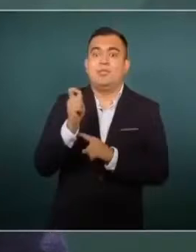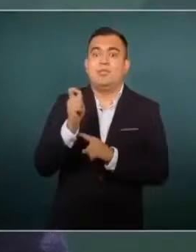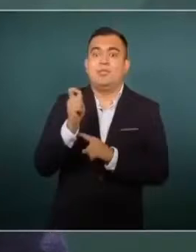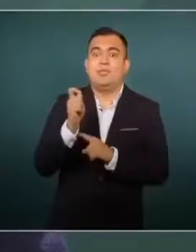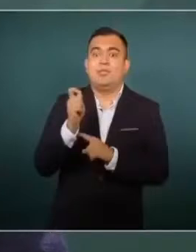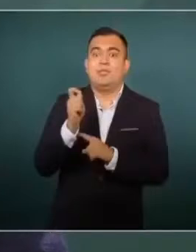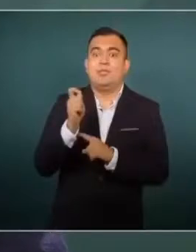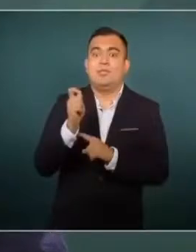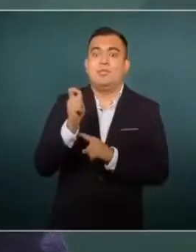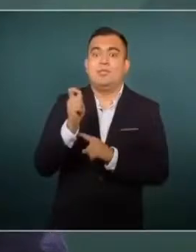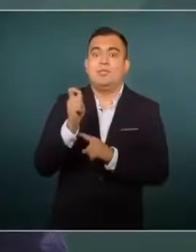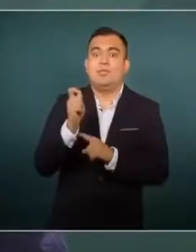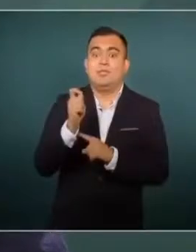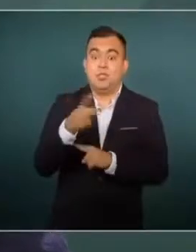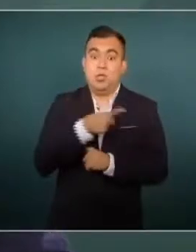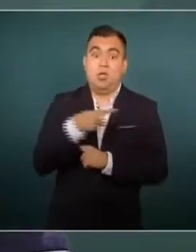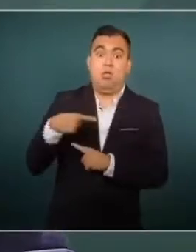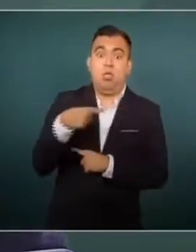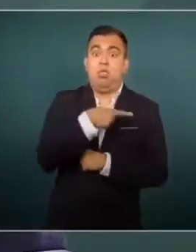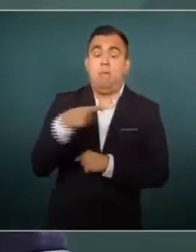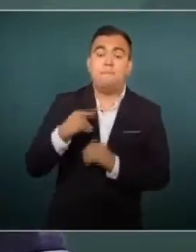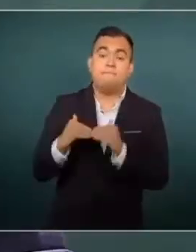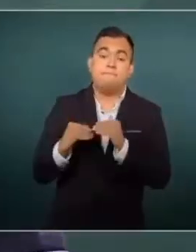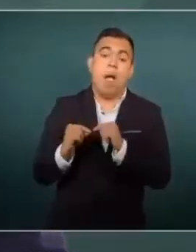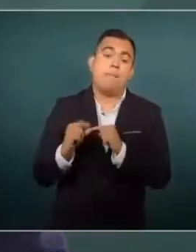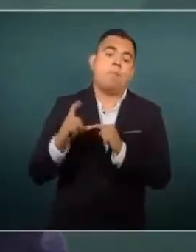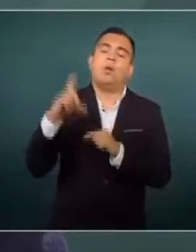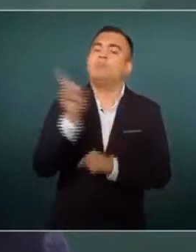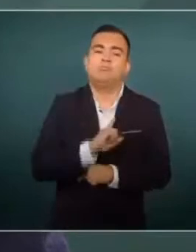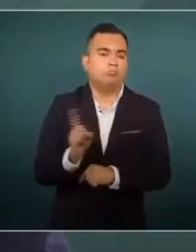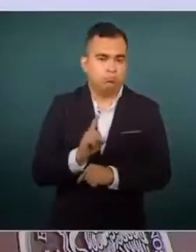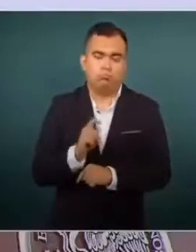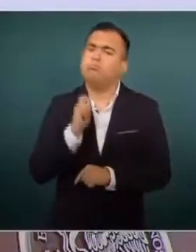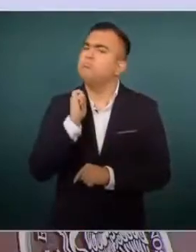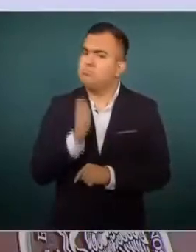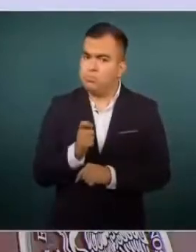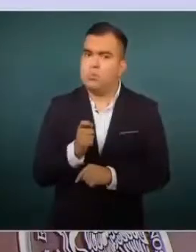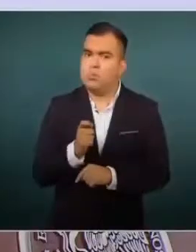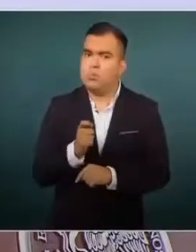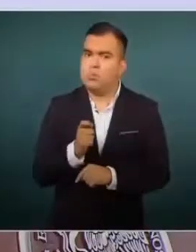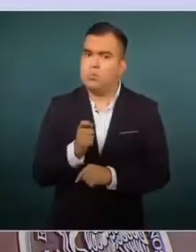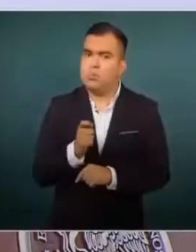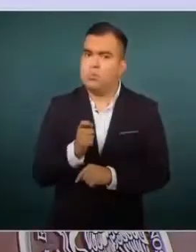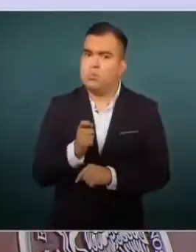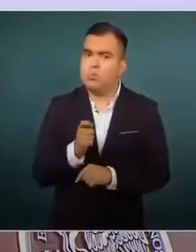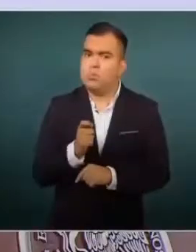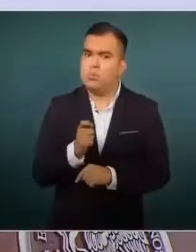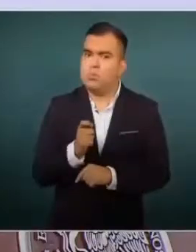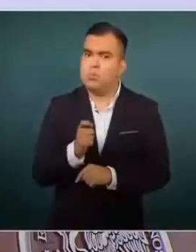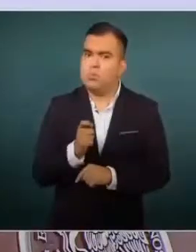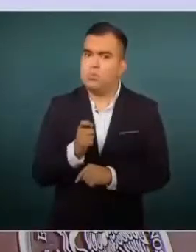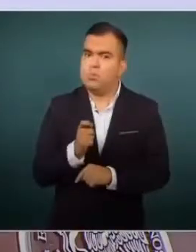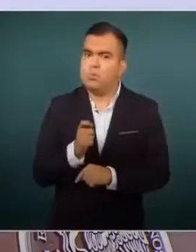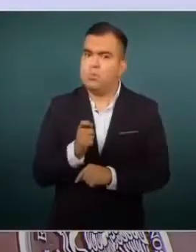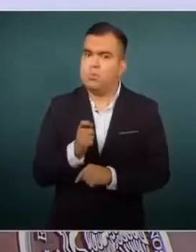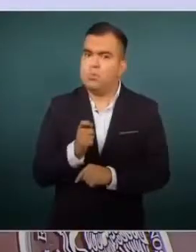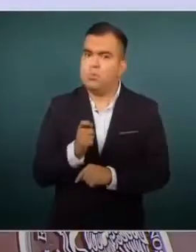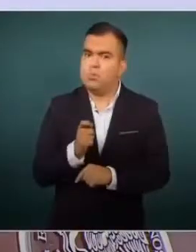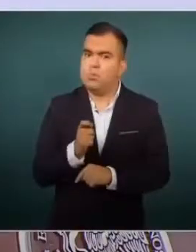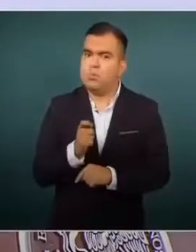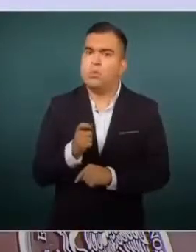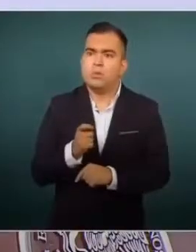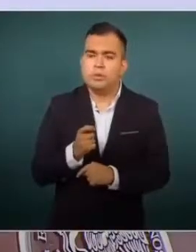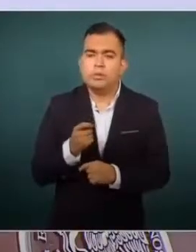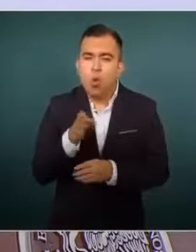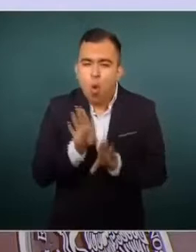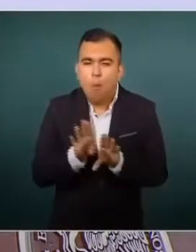that they're doing things the right way. generando mecanismos de financiamiento And they're generating mechanisms for